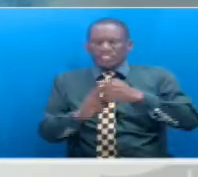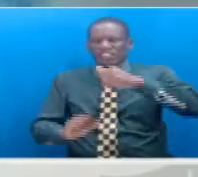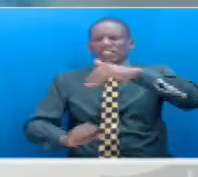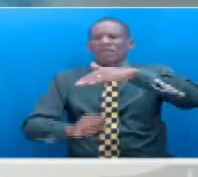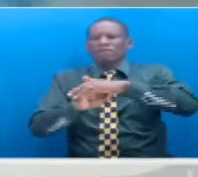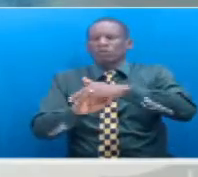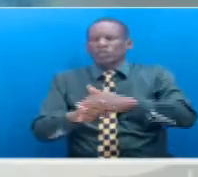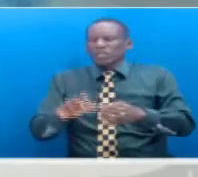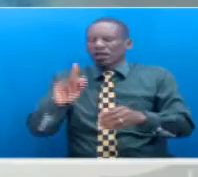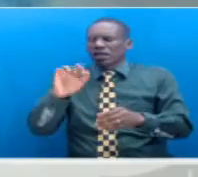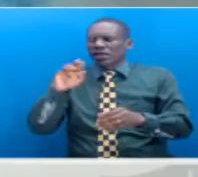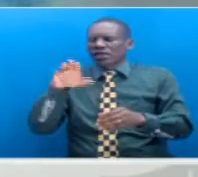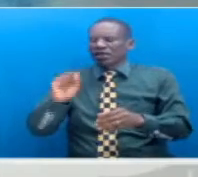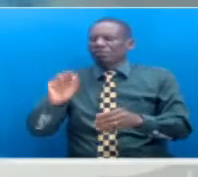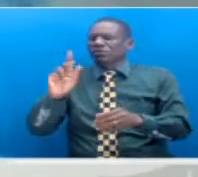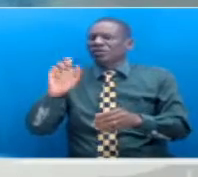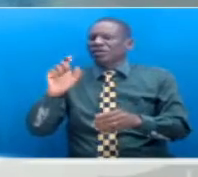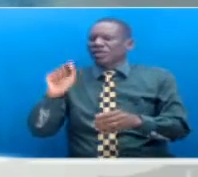per ward.